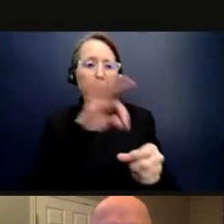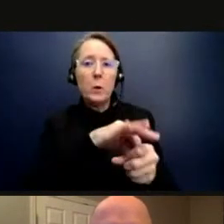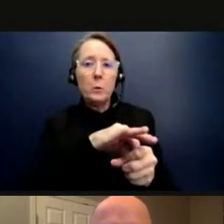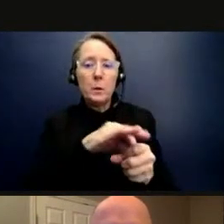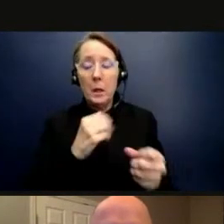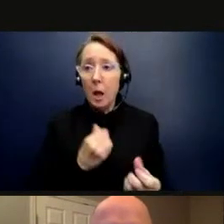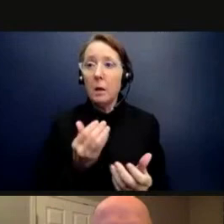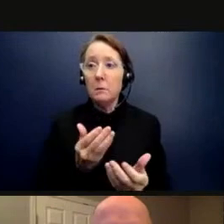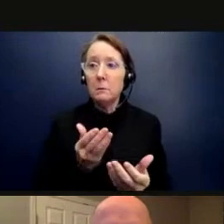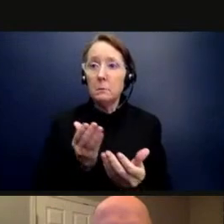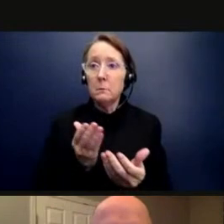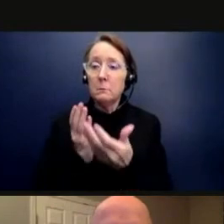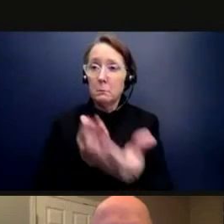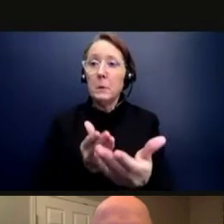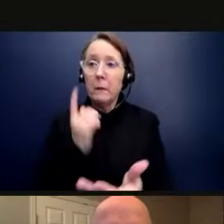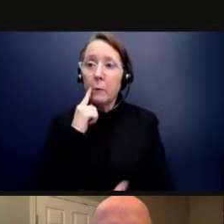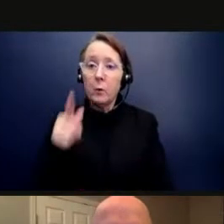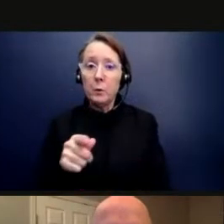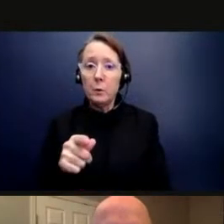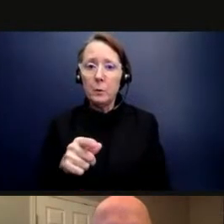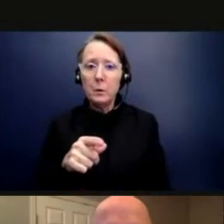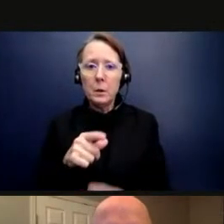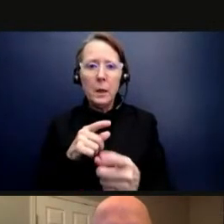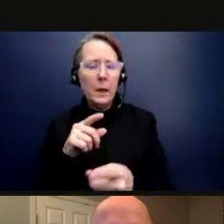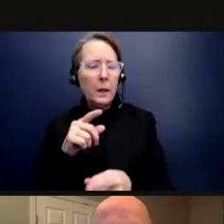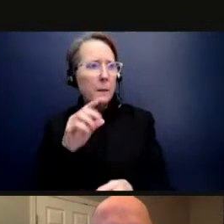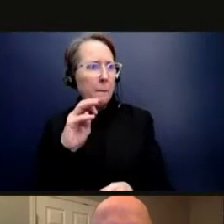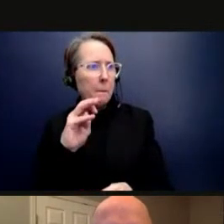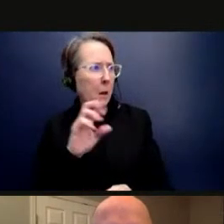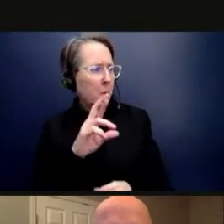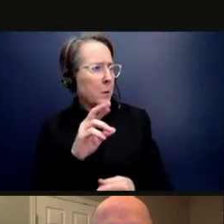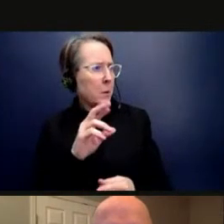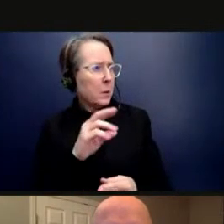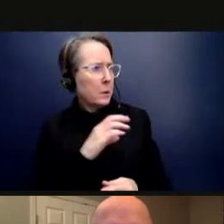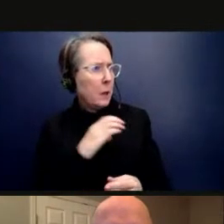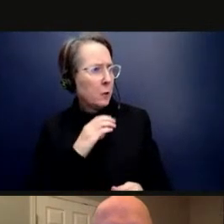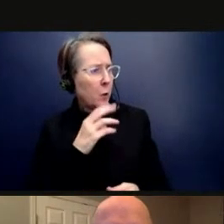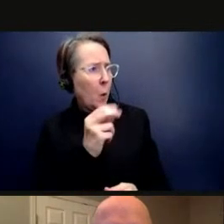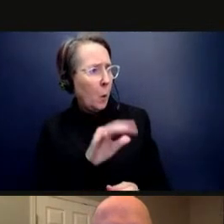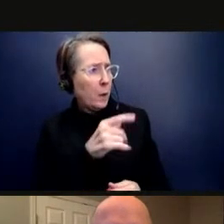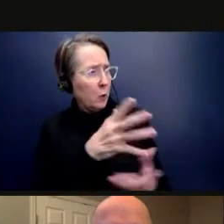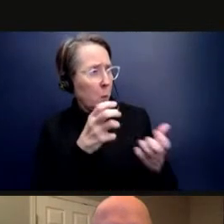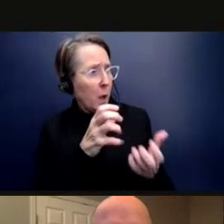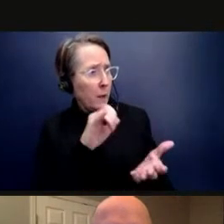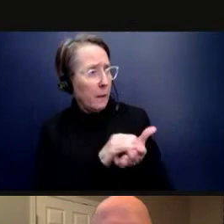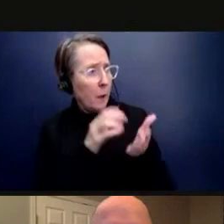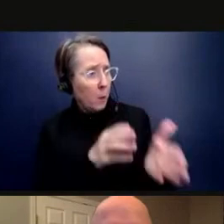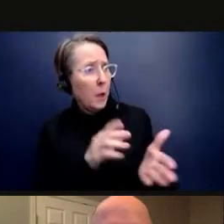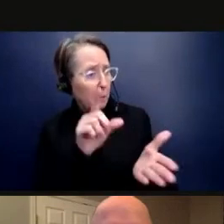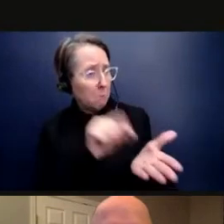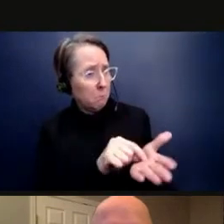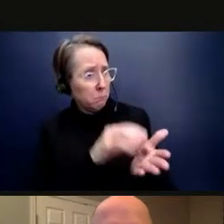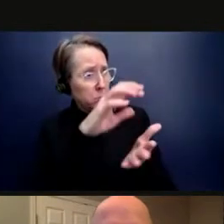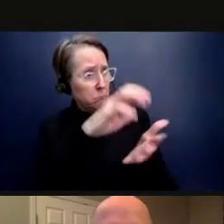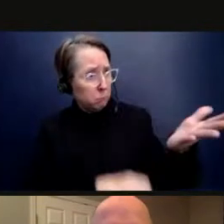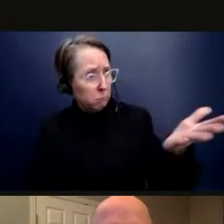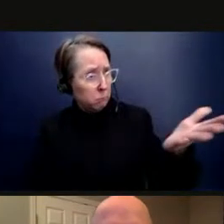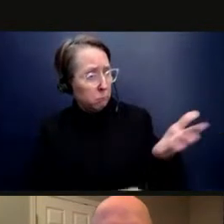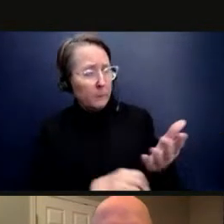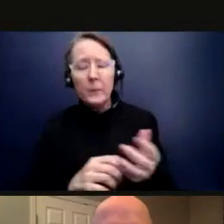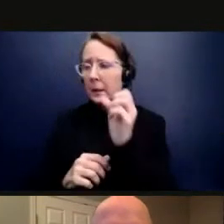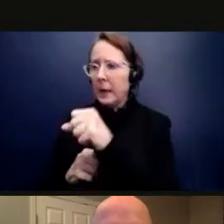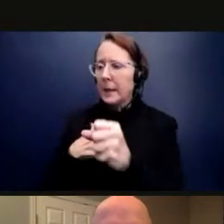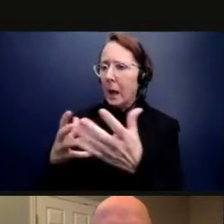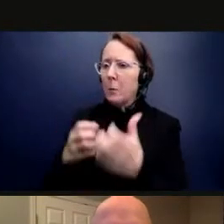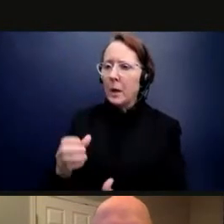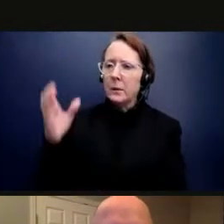that forward. Councilor Hoy, is that what you're kind of thinking, is you'd like to have that come forward that way? Yeah, I wanted to hear Gretchen's